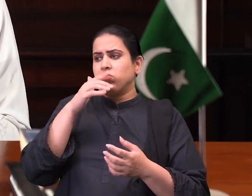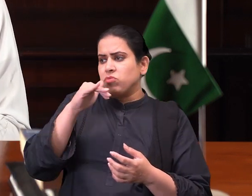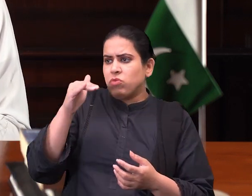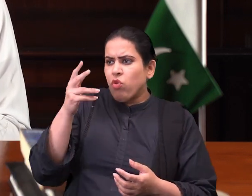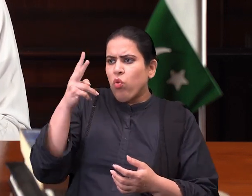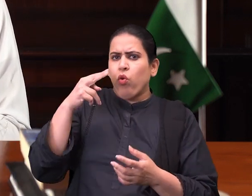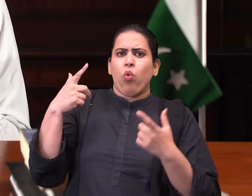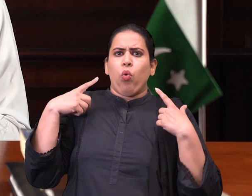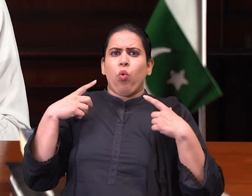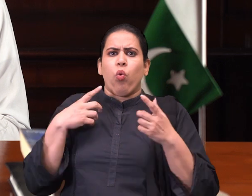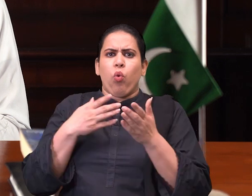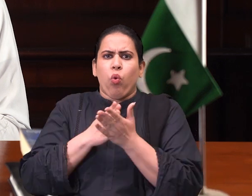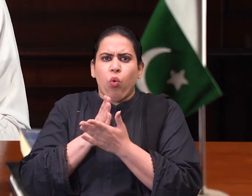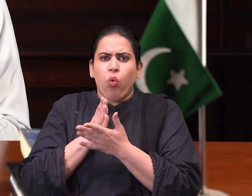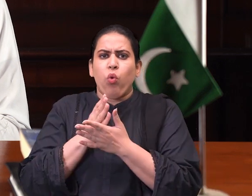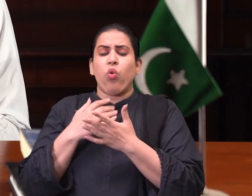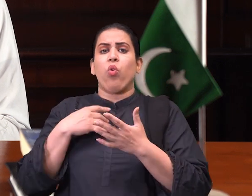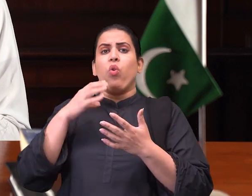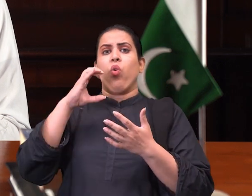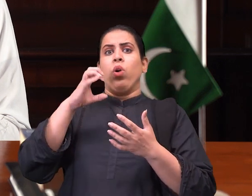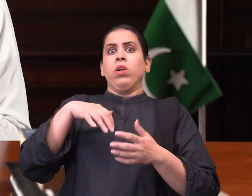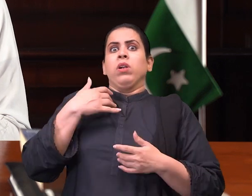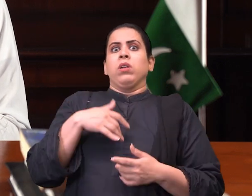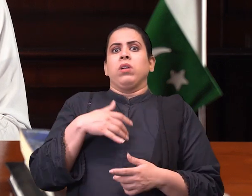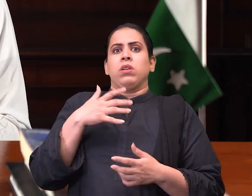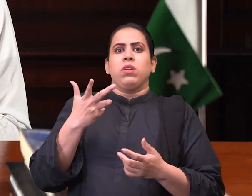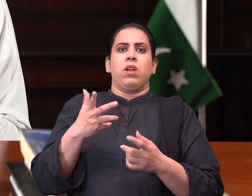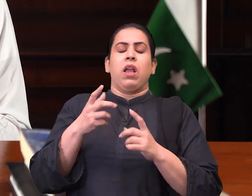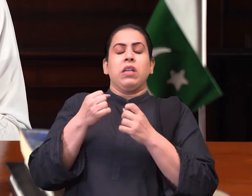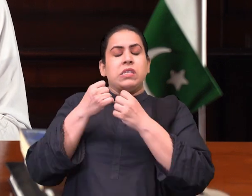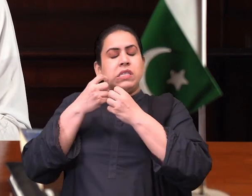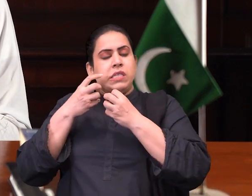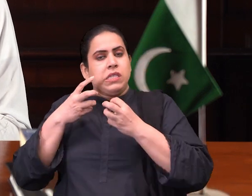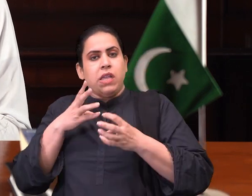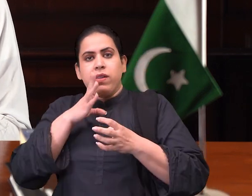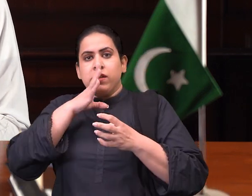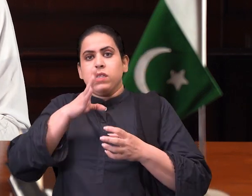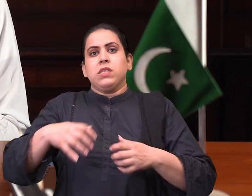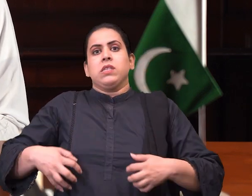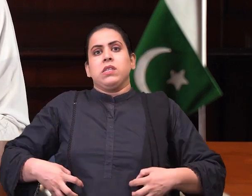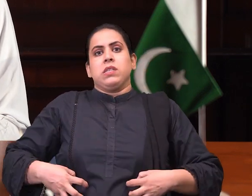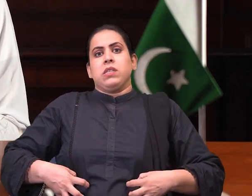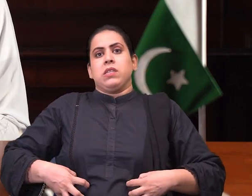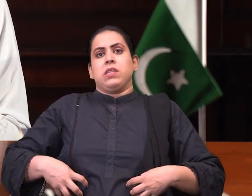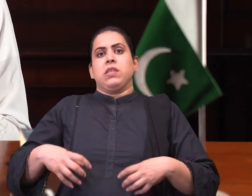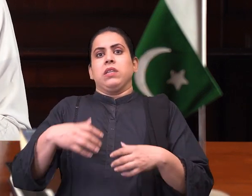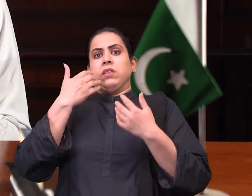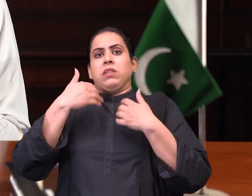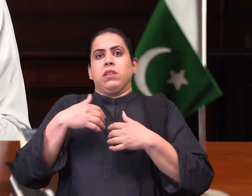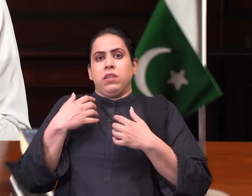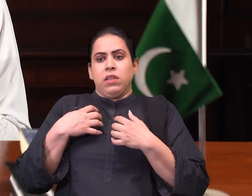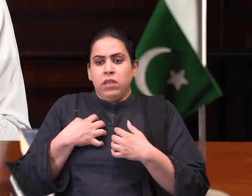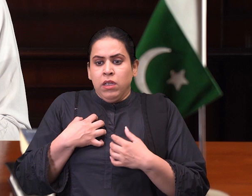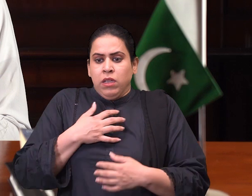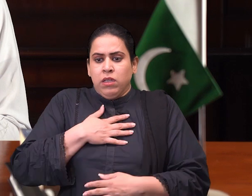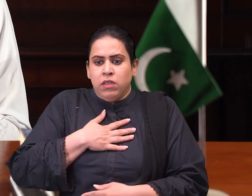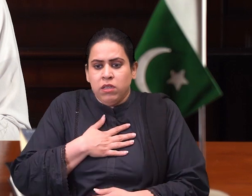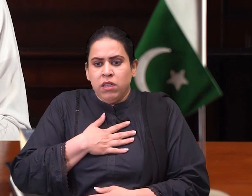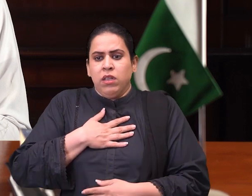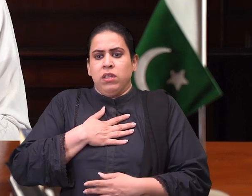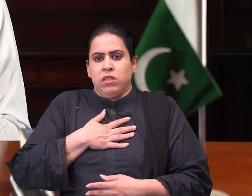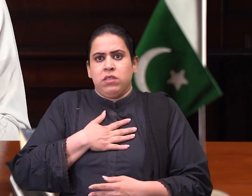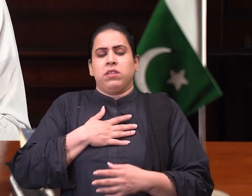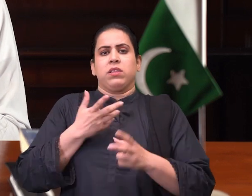49.5% of those coal miners suffered from pneumoconiosis, a severe restrictive lung disease that